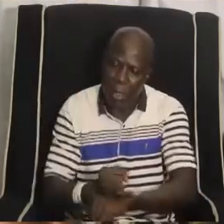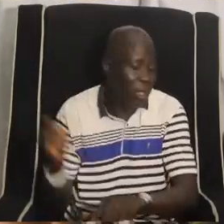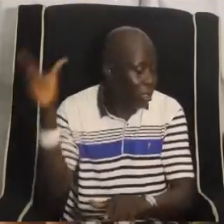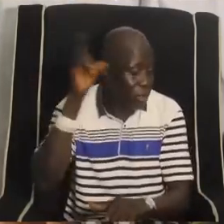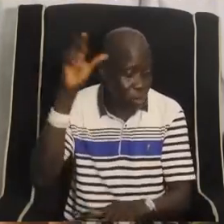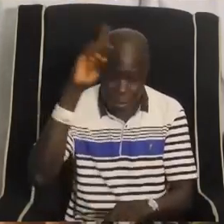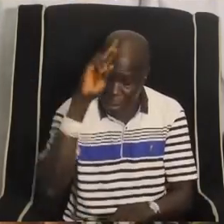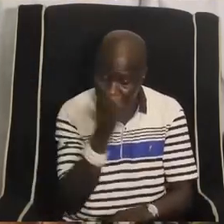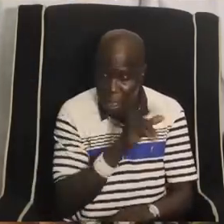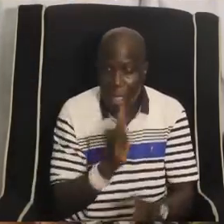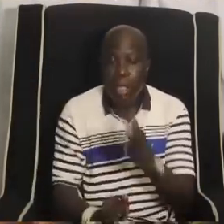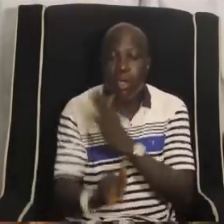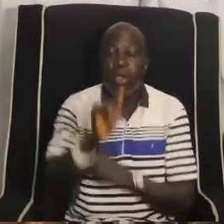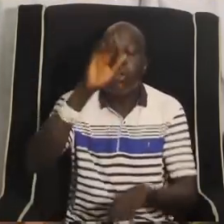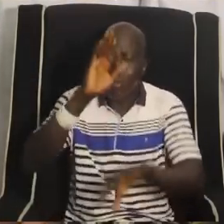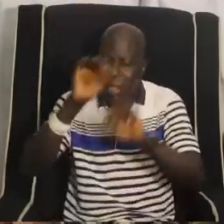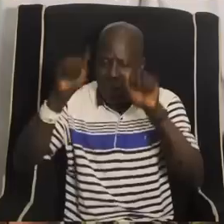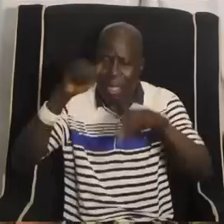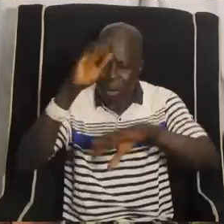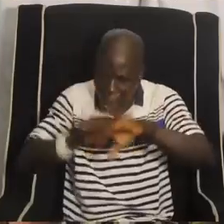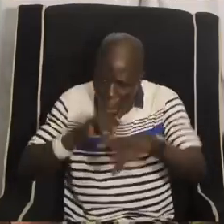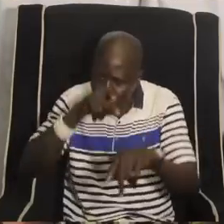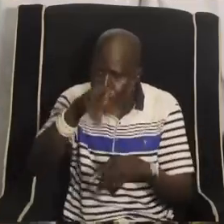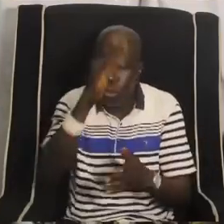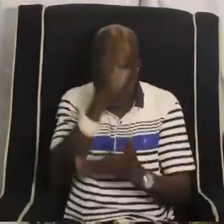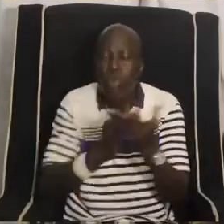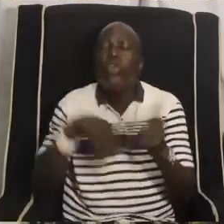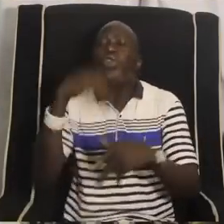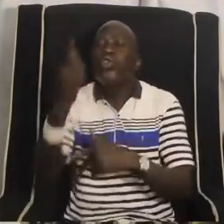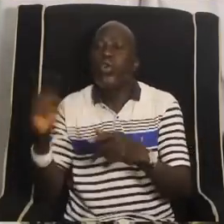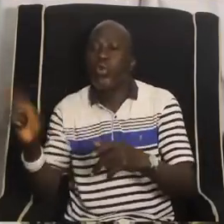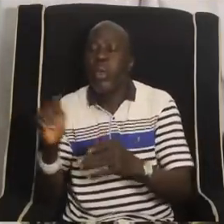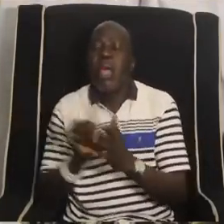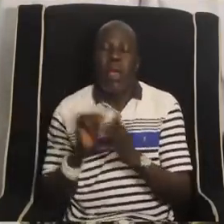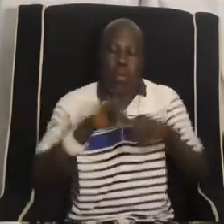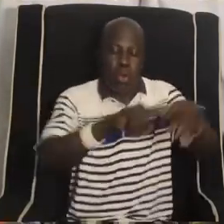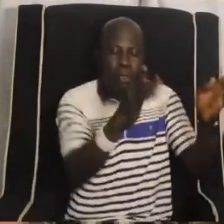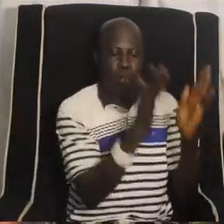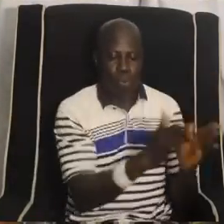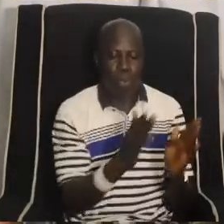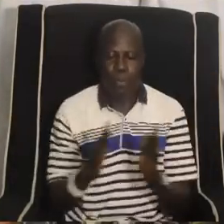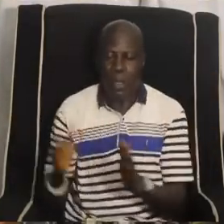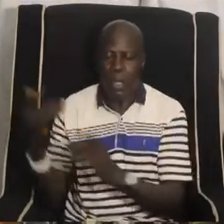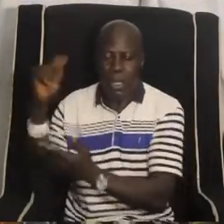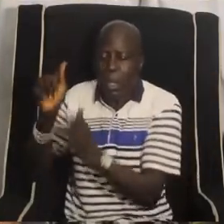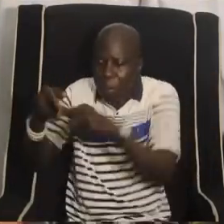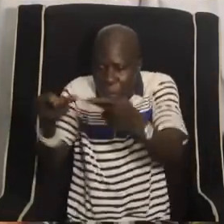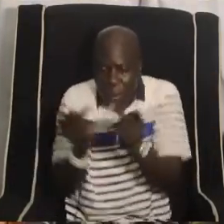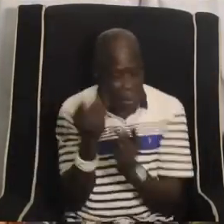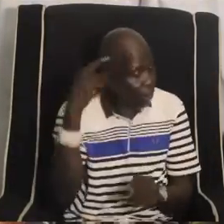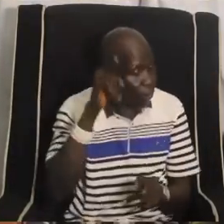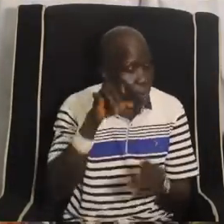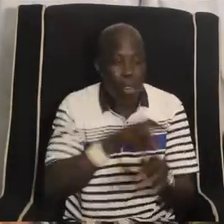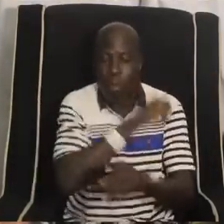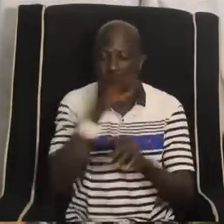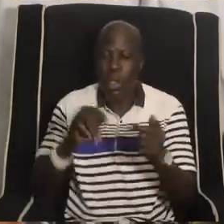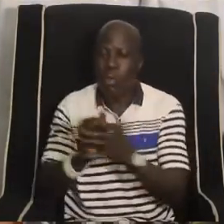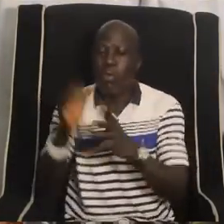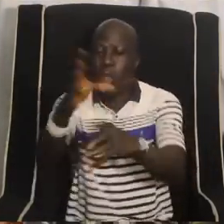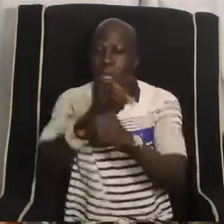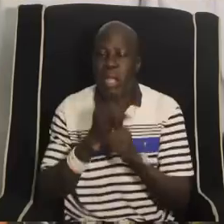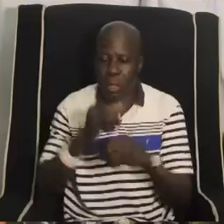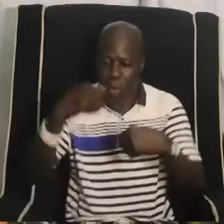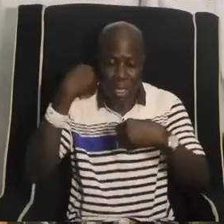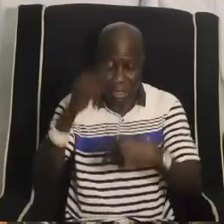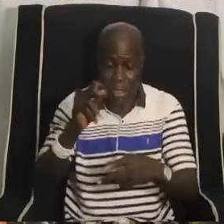sir. Listen to me, Olo sir. Olo le ma to lo sibi kan. God will call you to destination. O ti prepare ibe fun. He has prepared that place for you. Bo ba ti nbe wa ro na lo.